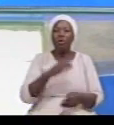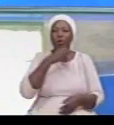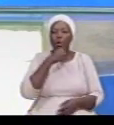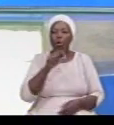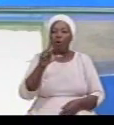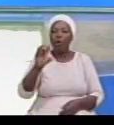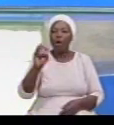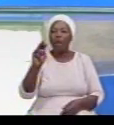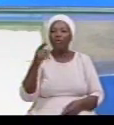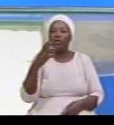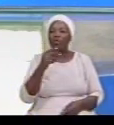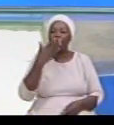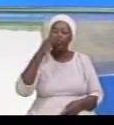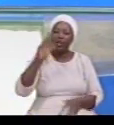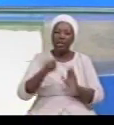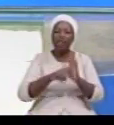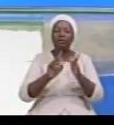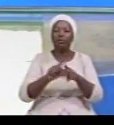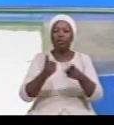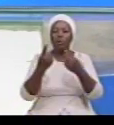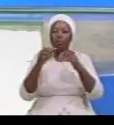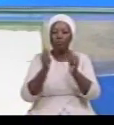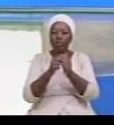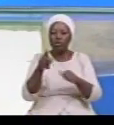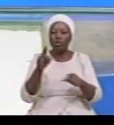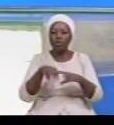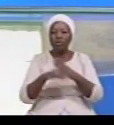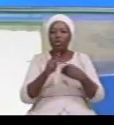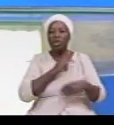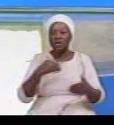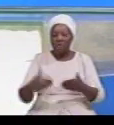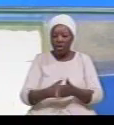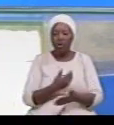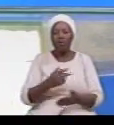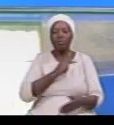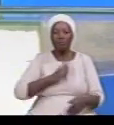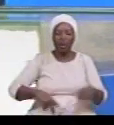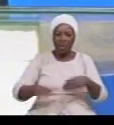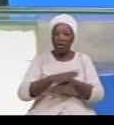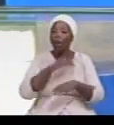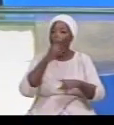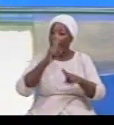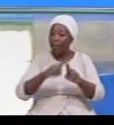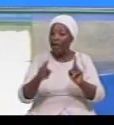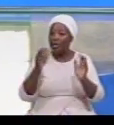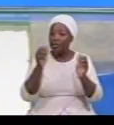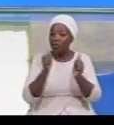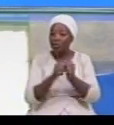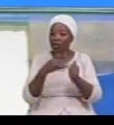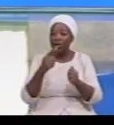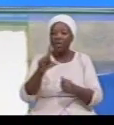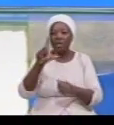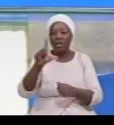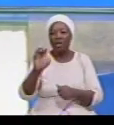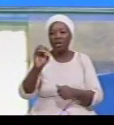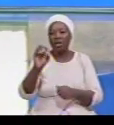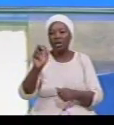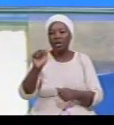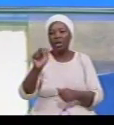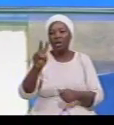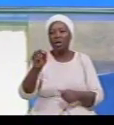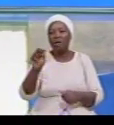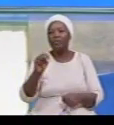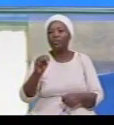you to the new kingdom. But with the leavened bread of